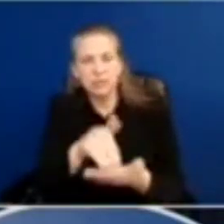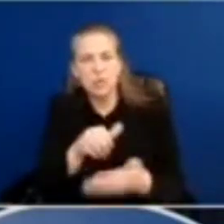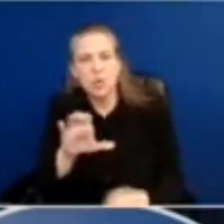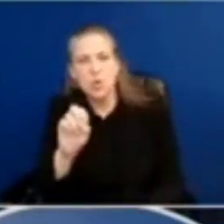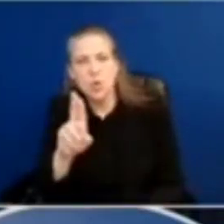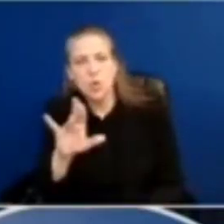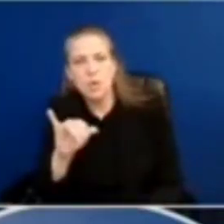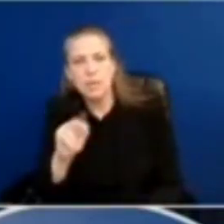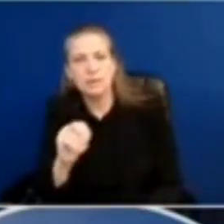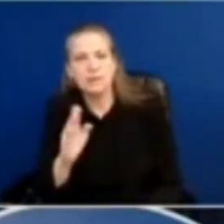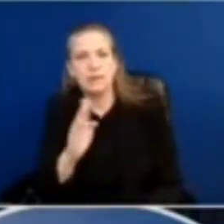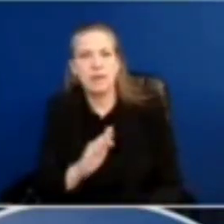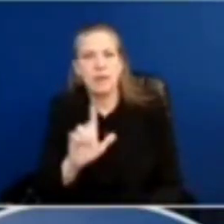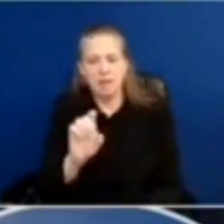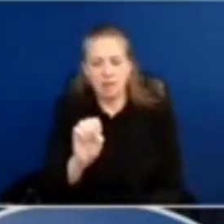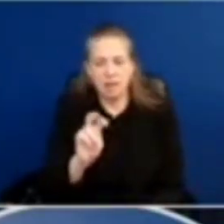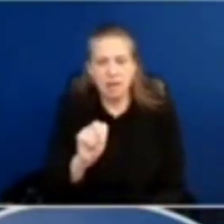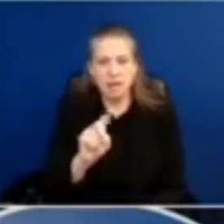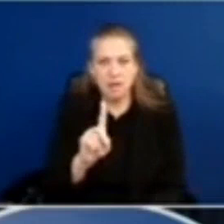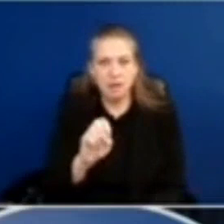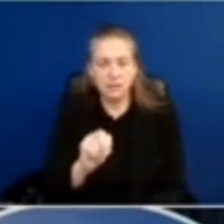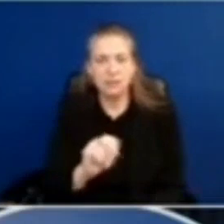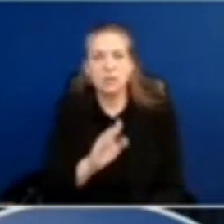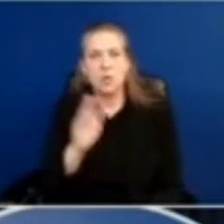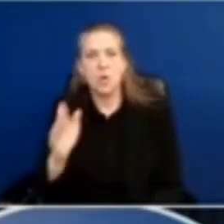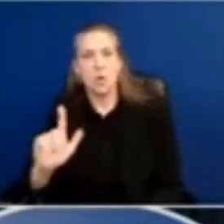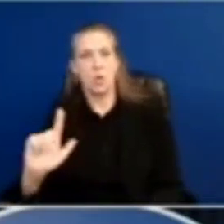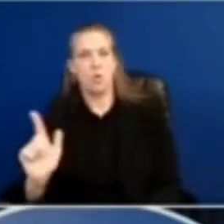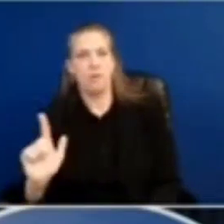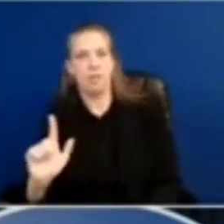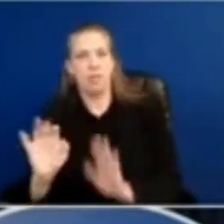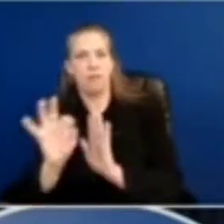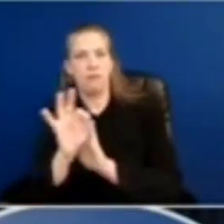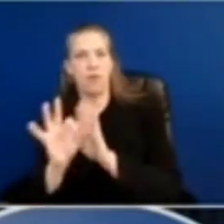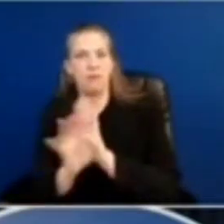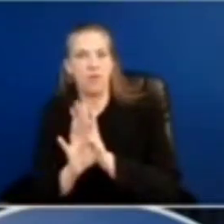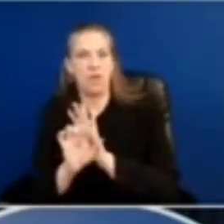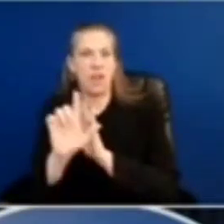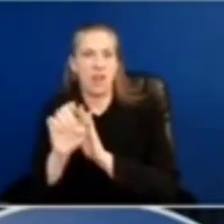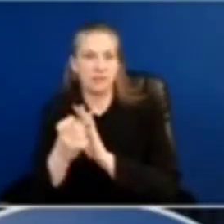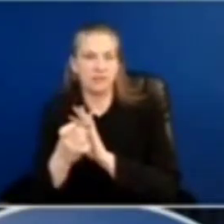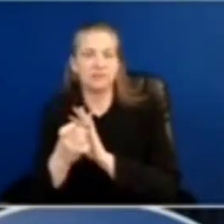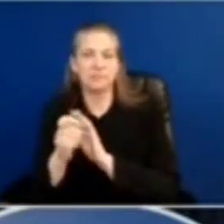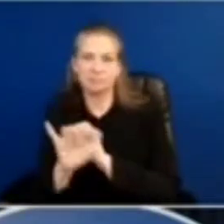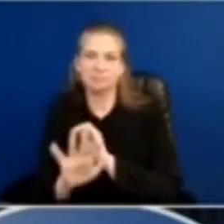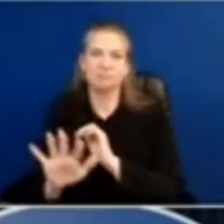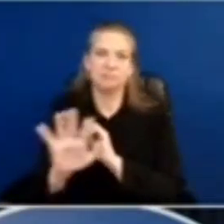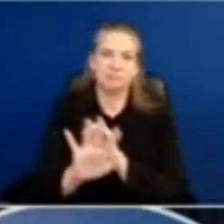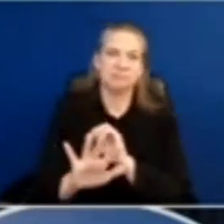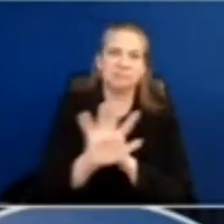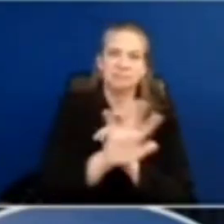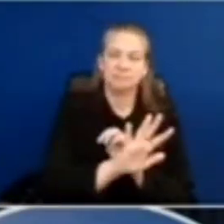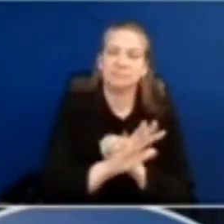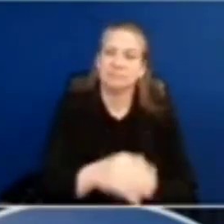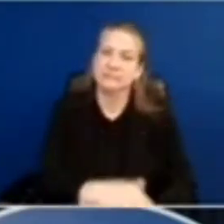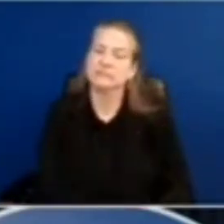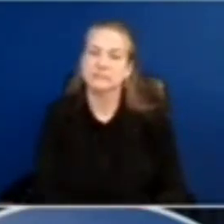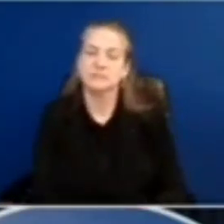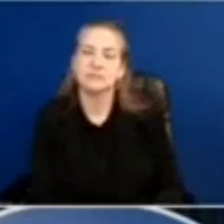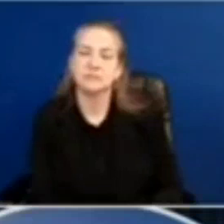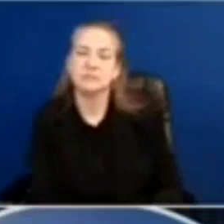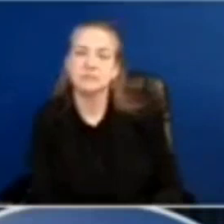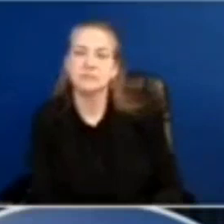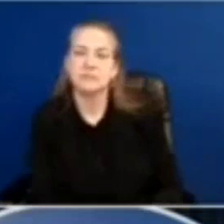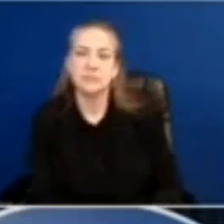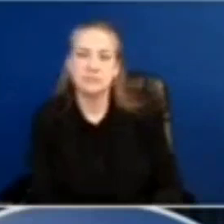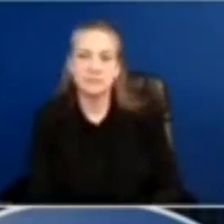London, and certainly the Louisville, Frankfort, and Lexington area as well. When we look